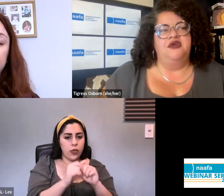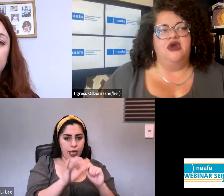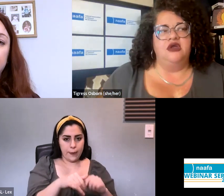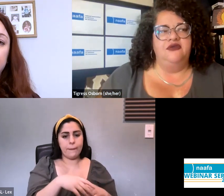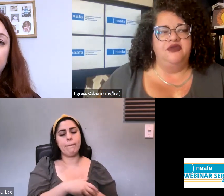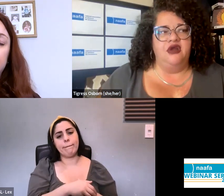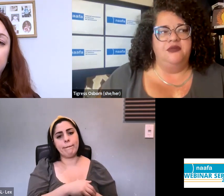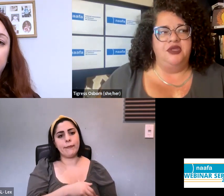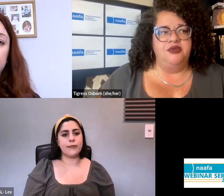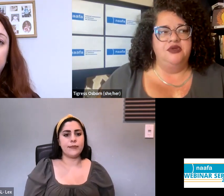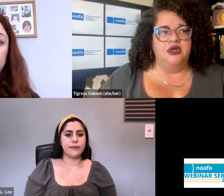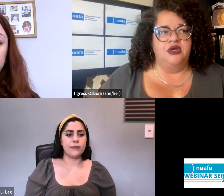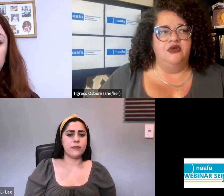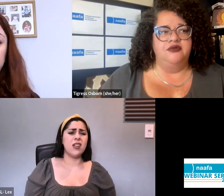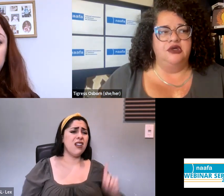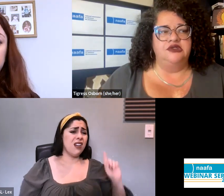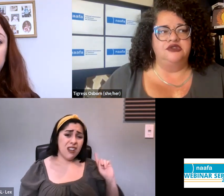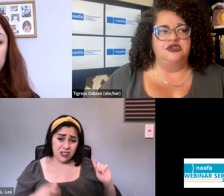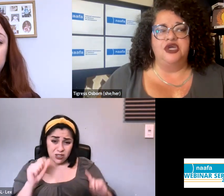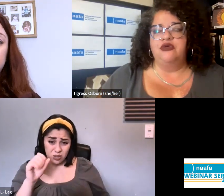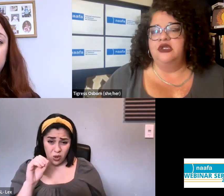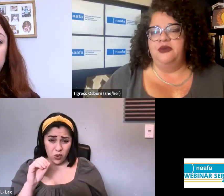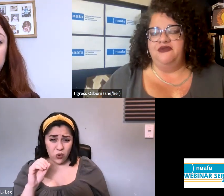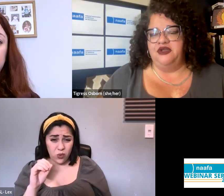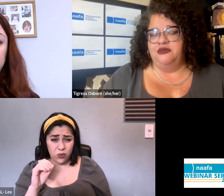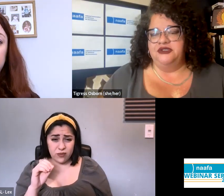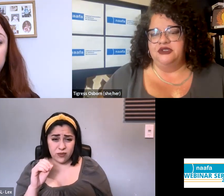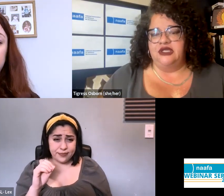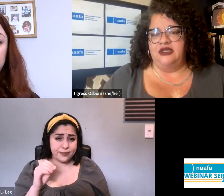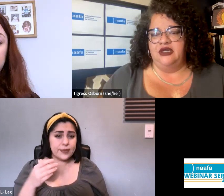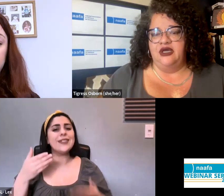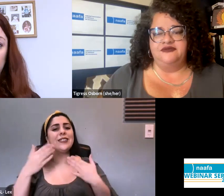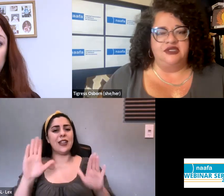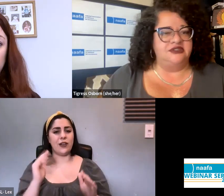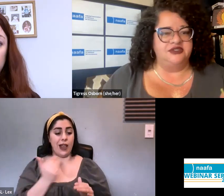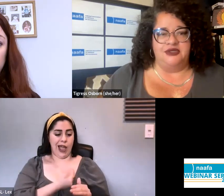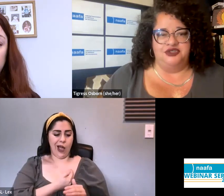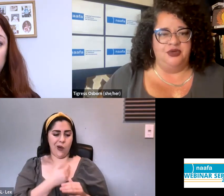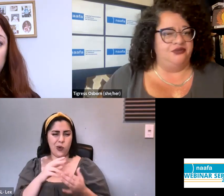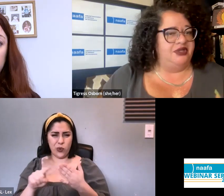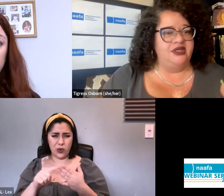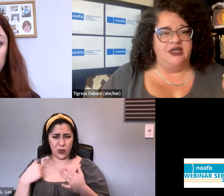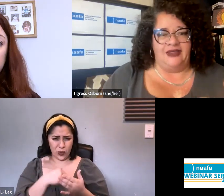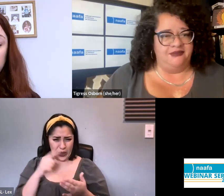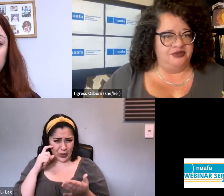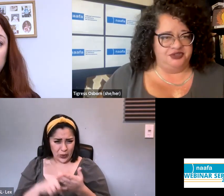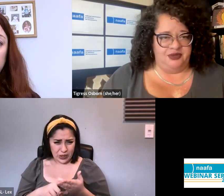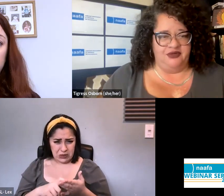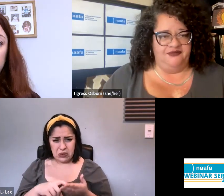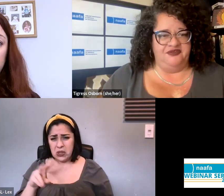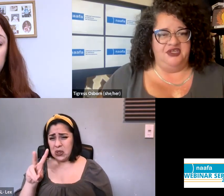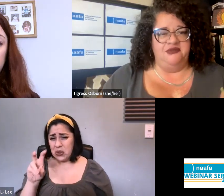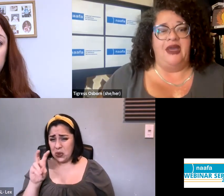So if there are people who are over, generally we find in our research that the cutoff is around 200, at the